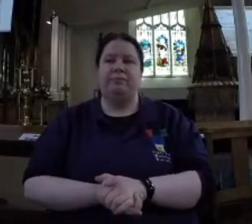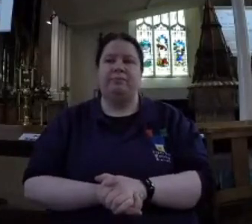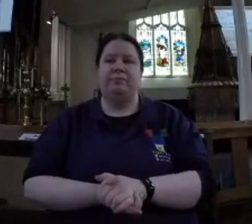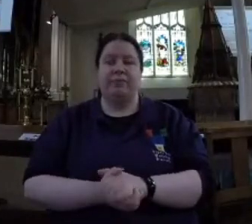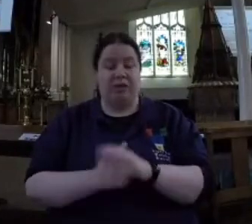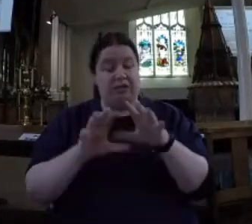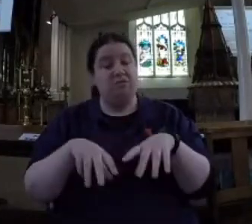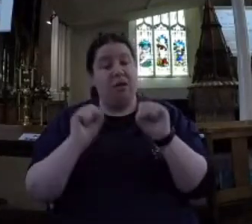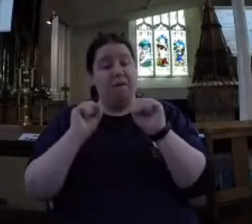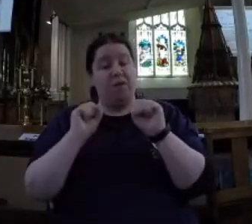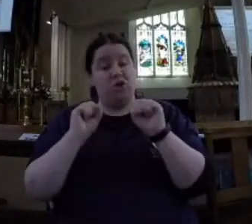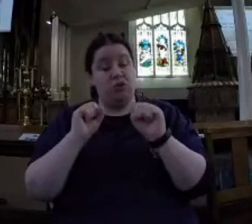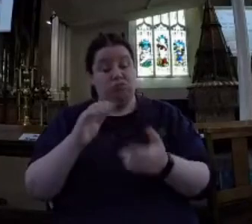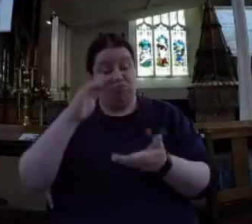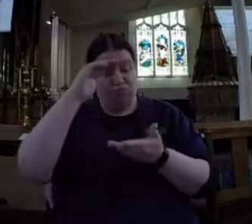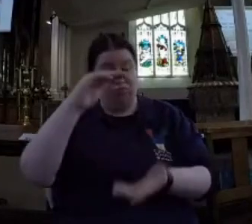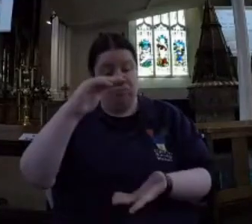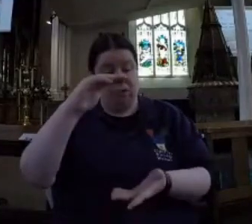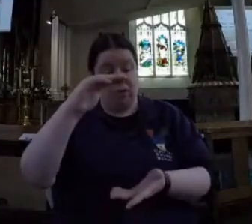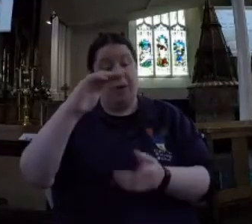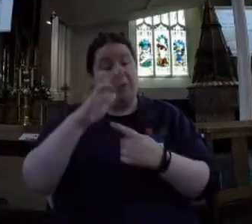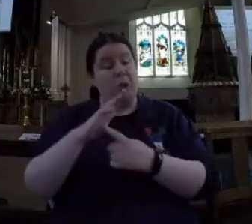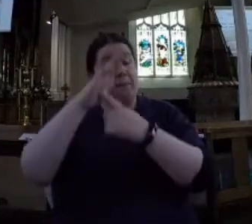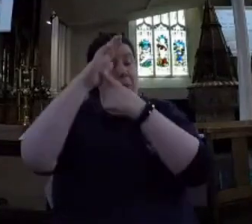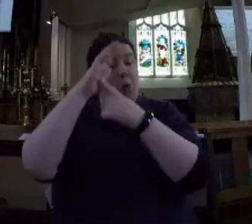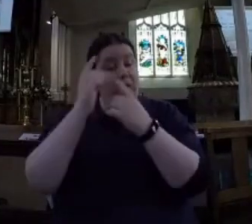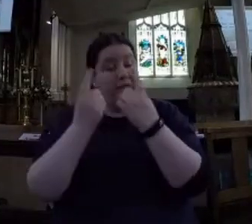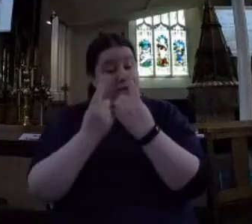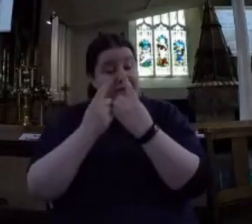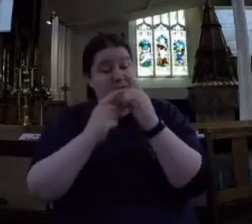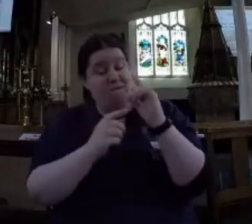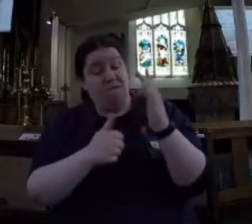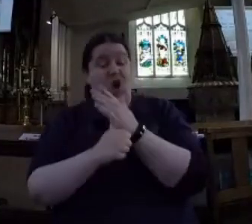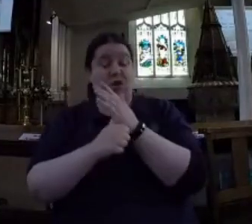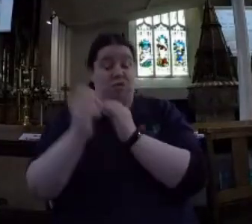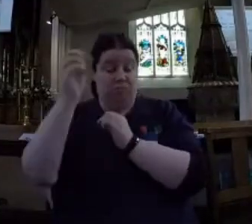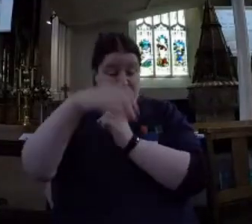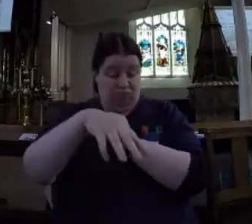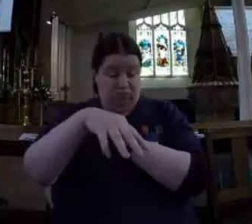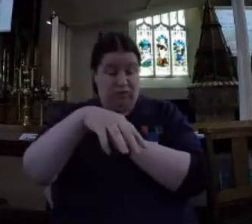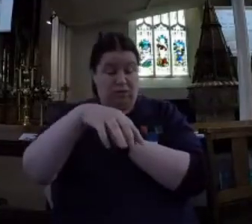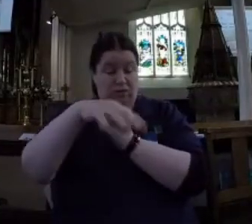We need to start again. If we put the important things in our life first into the diary,